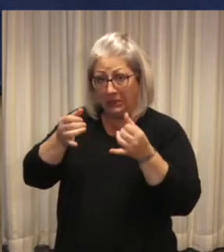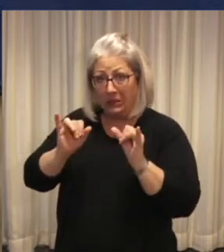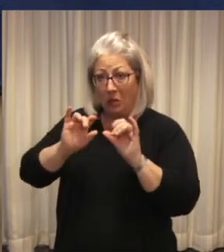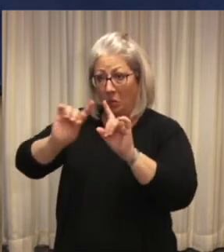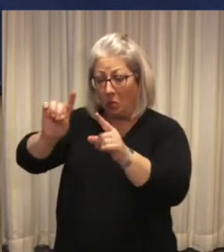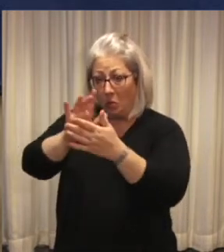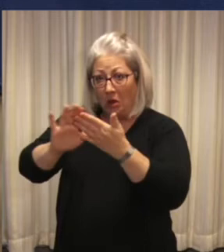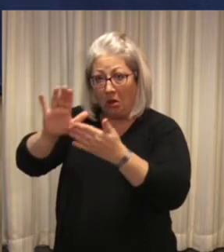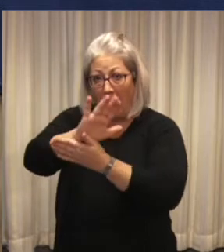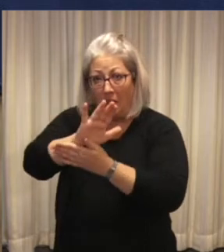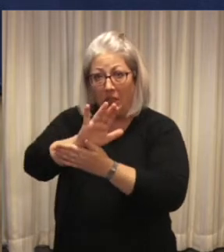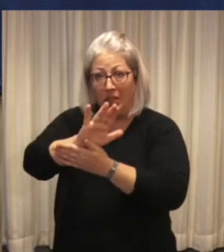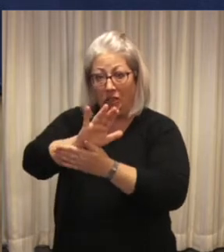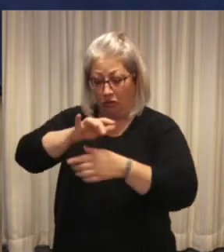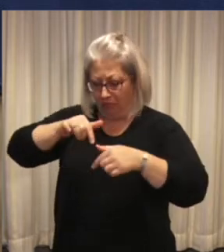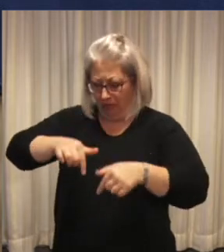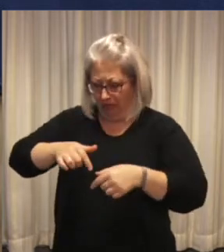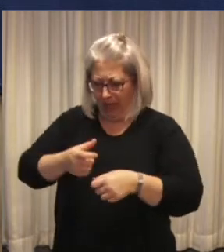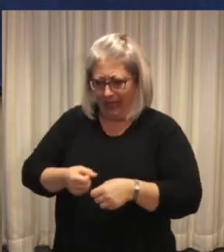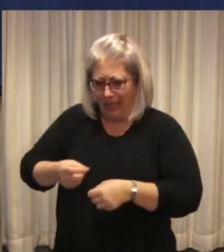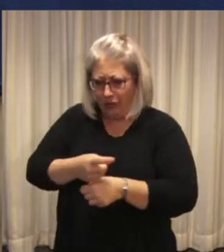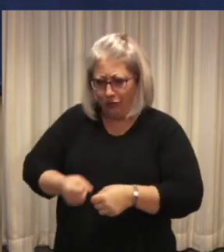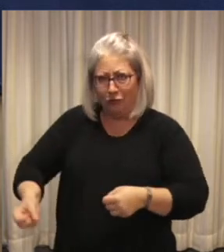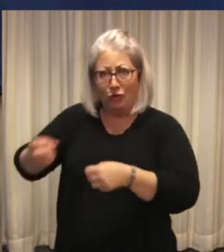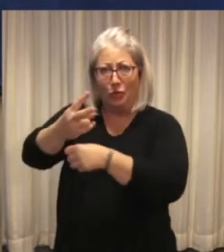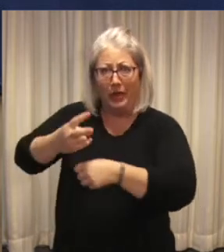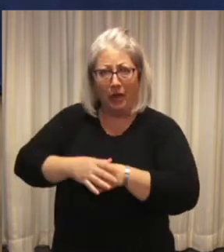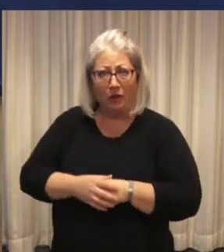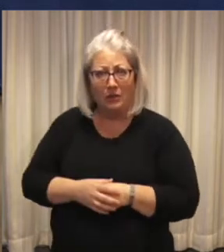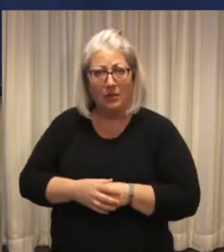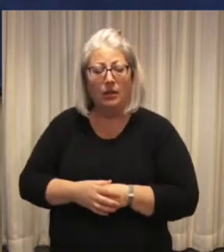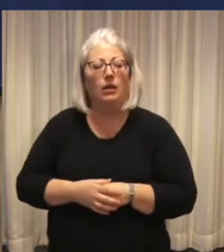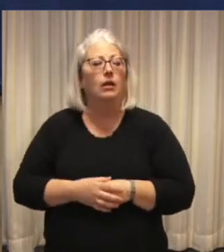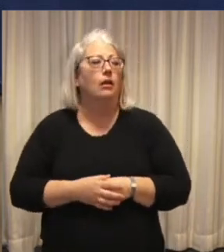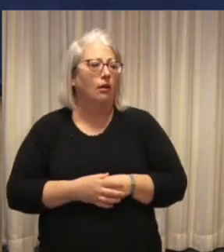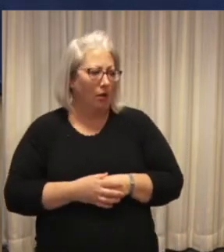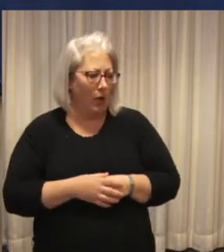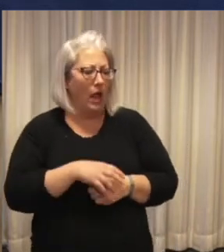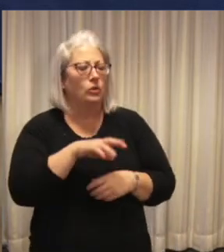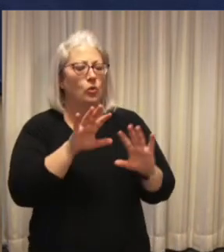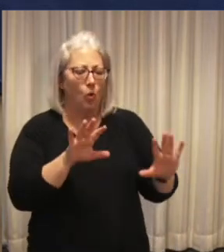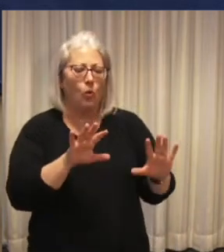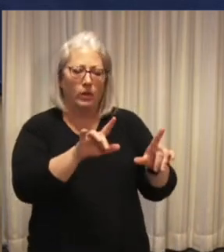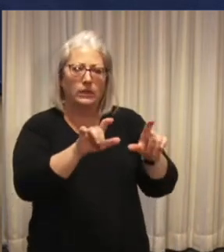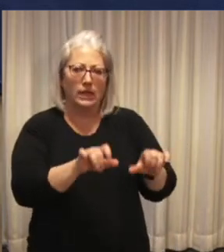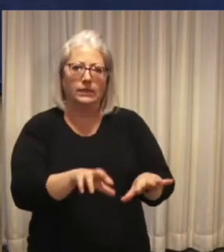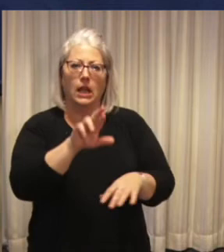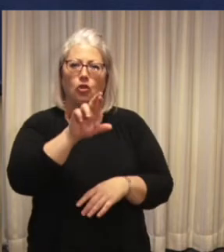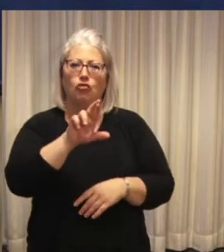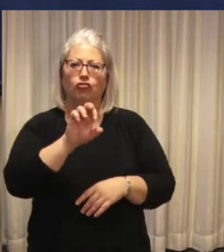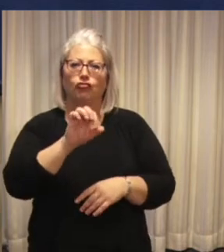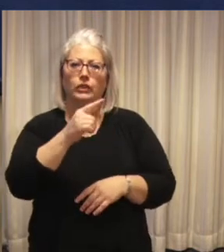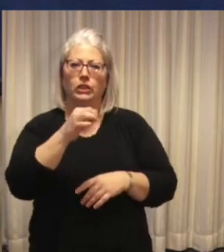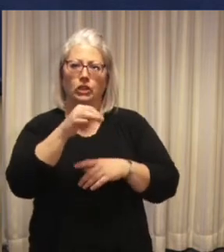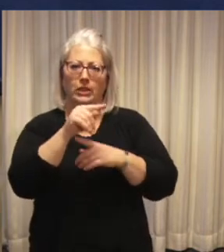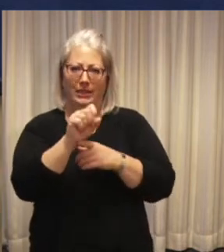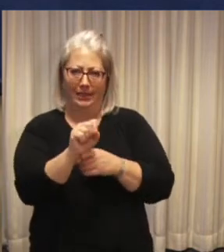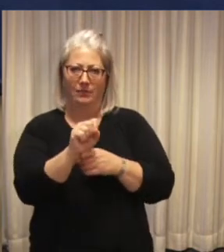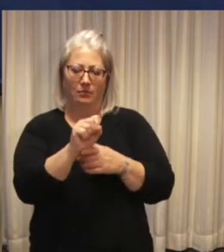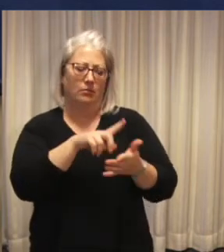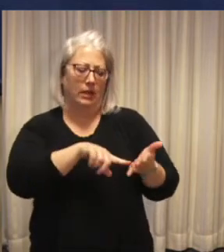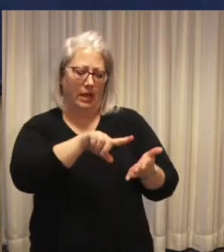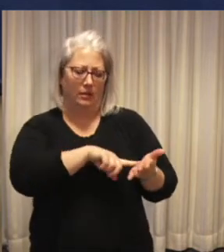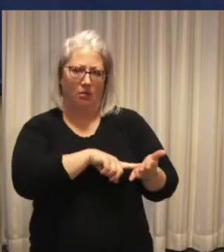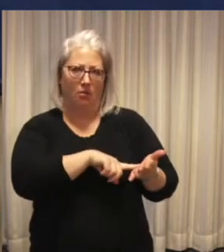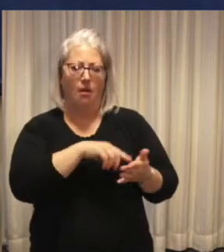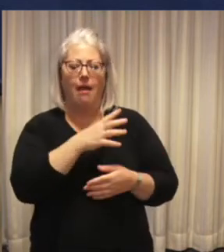plan in the works? I don't know. Do you know that one? Well, the Regents tests have been canceled, and the 3-8 tests for our